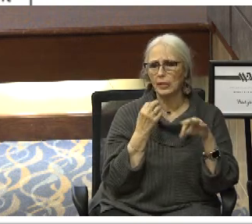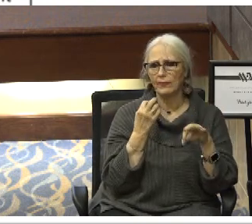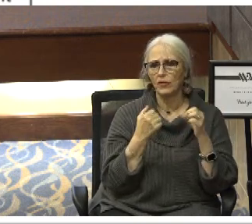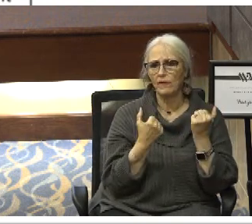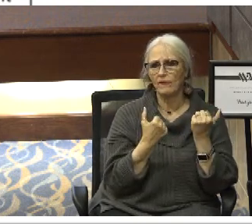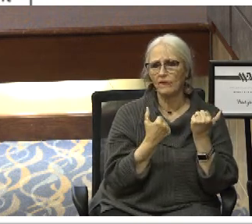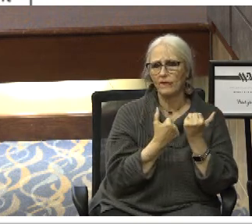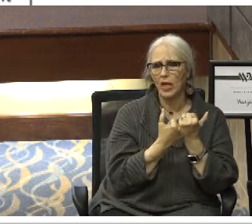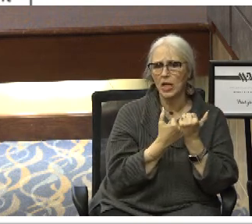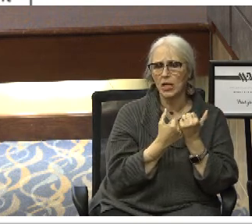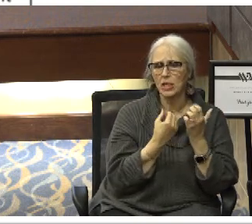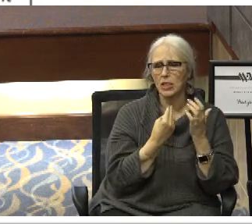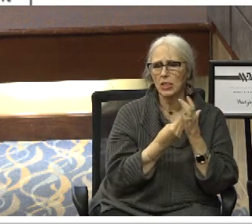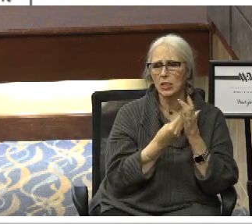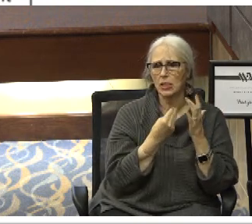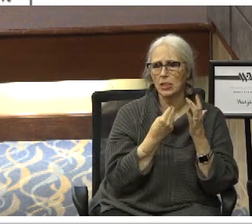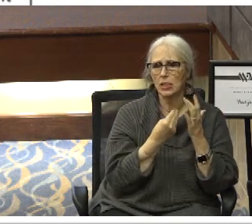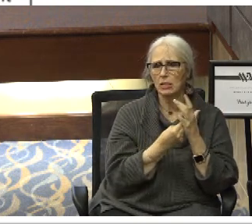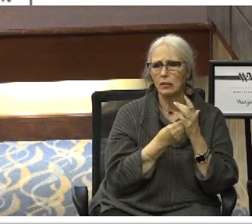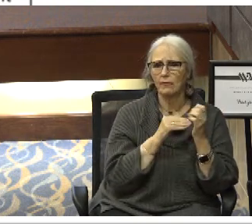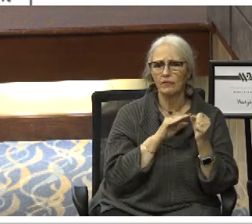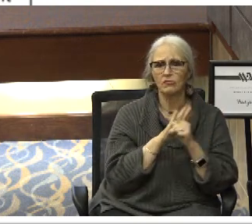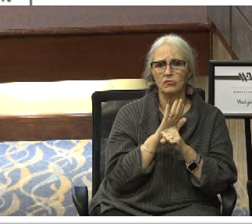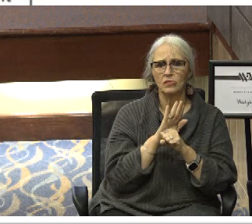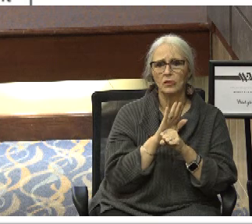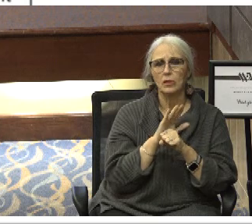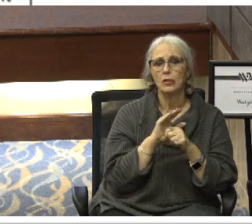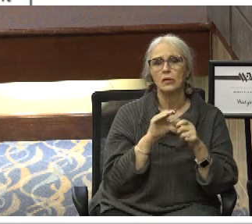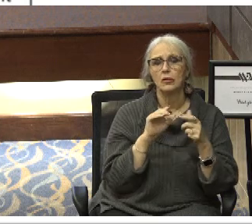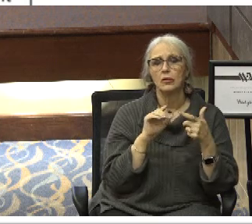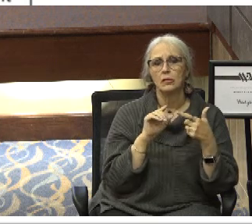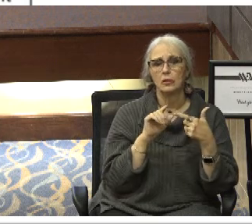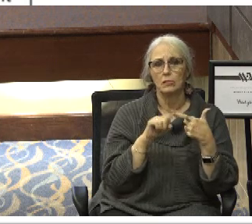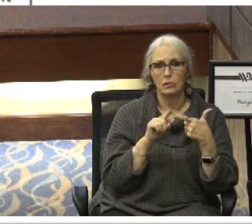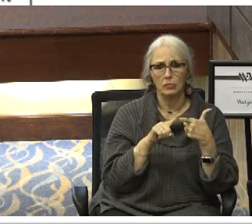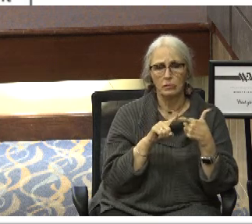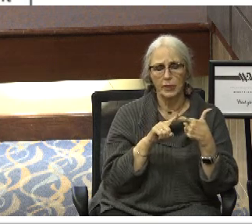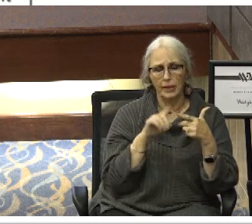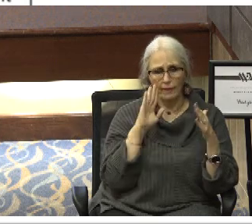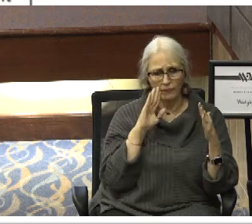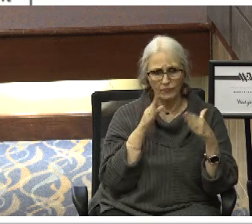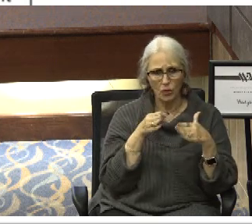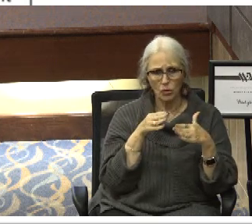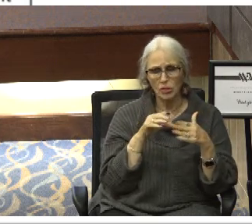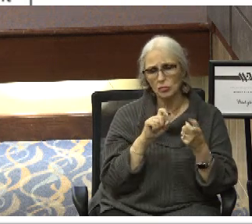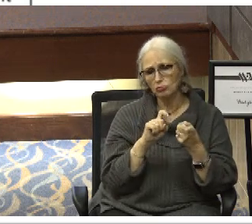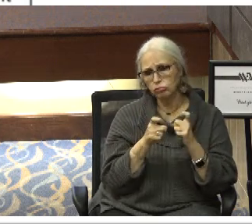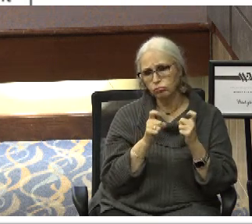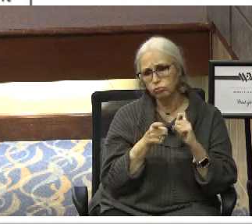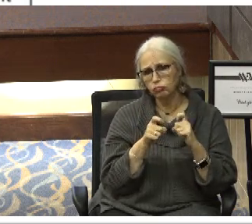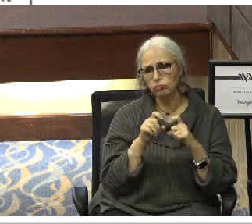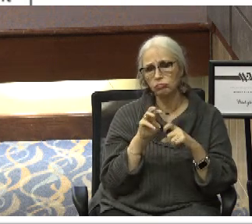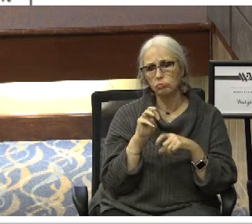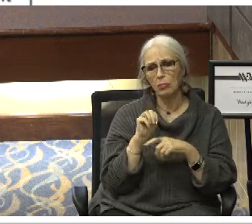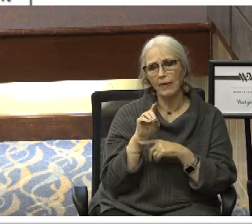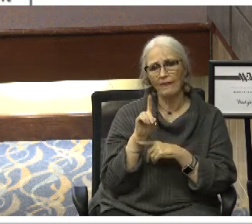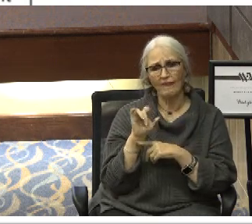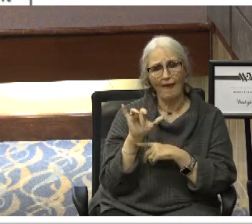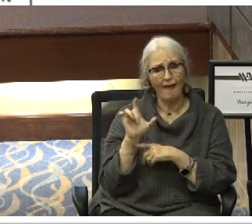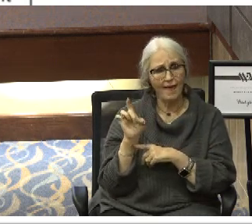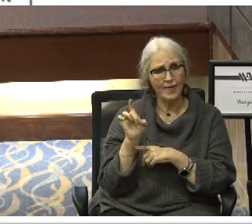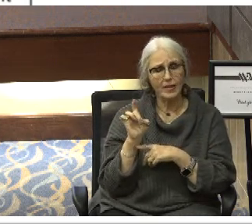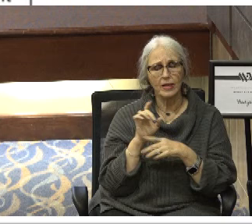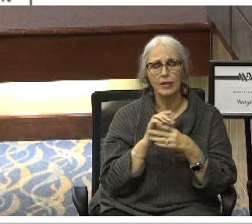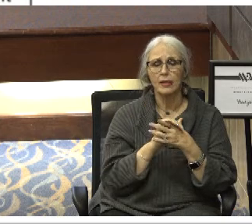a full BRT system. In scenario B, it looks at a modified BRT investment and what you would do with the